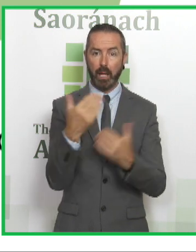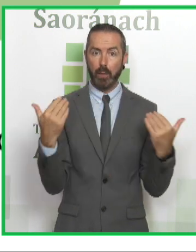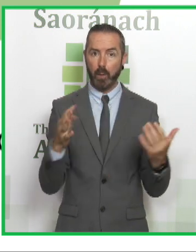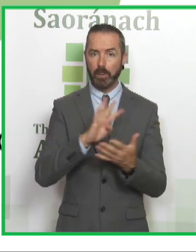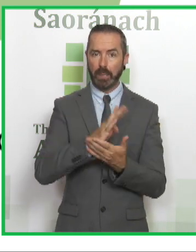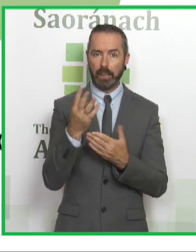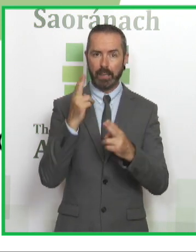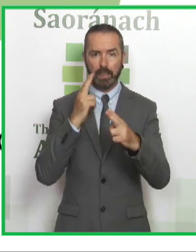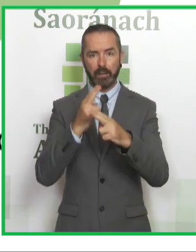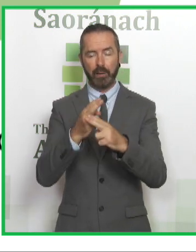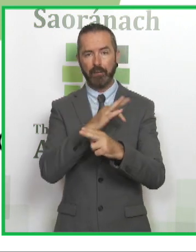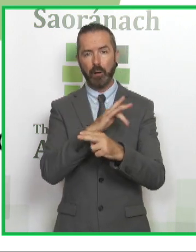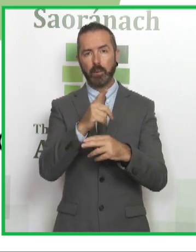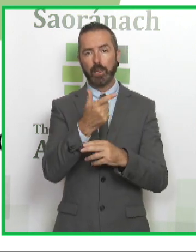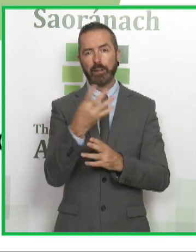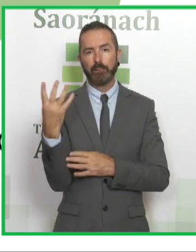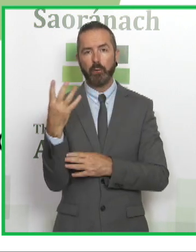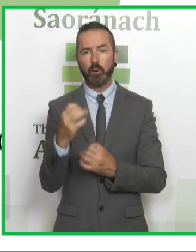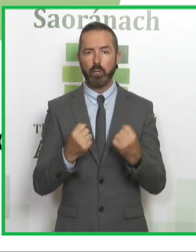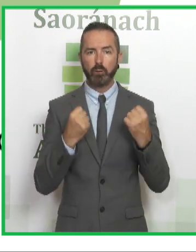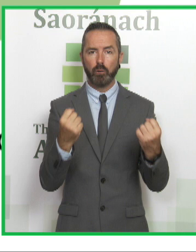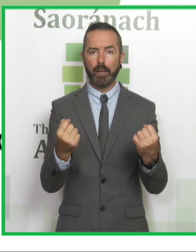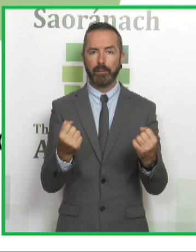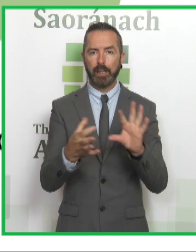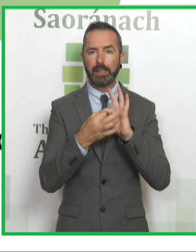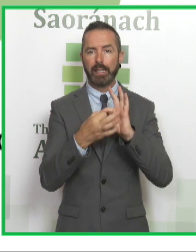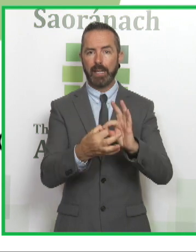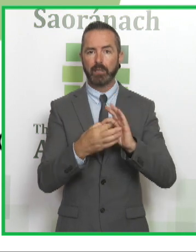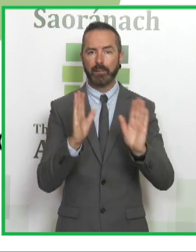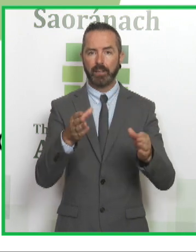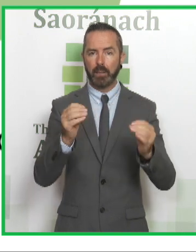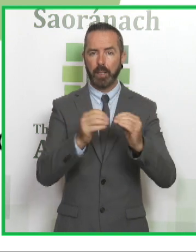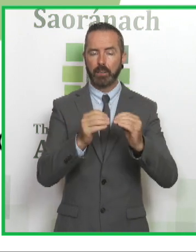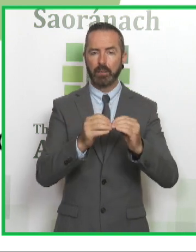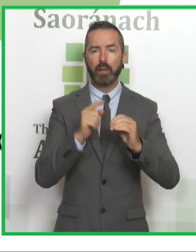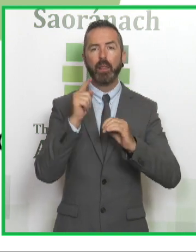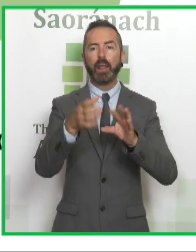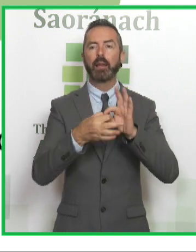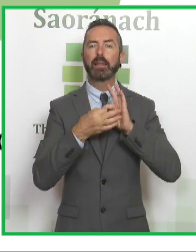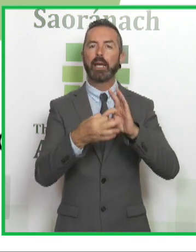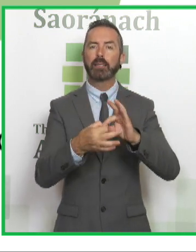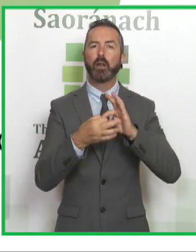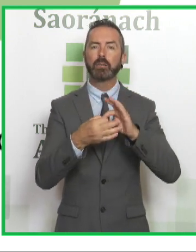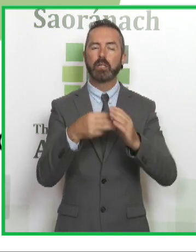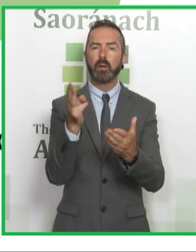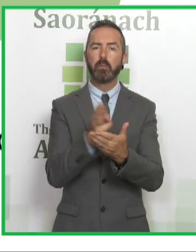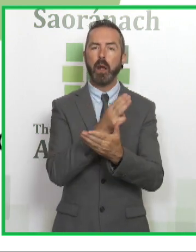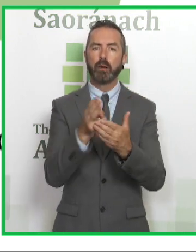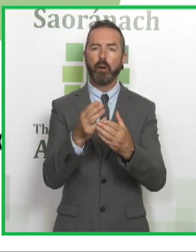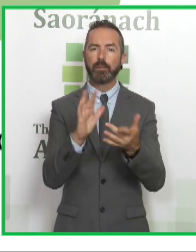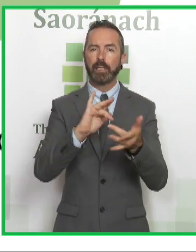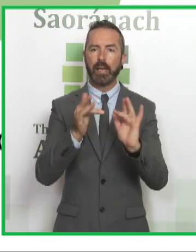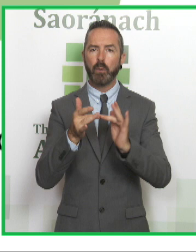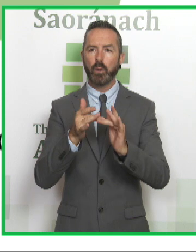of 24 Drive liaisons named. Them liaisons are part of the Drive liaison